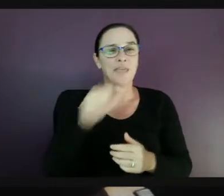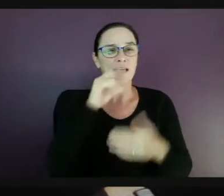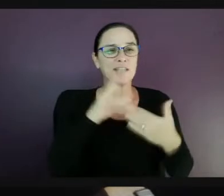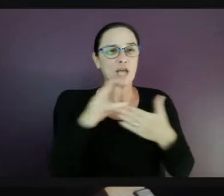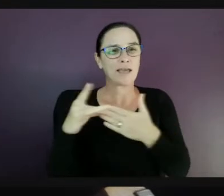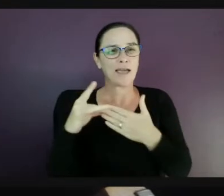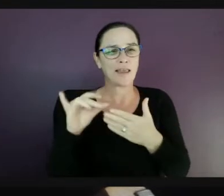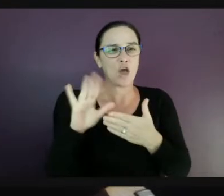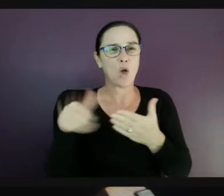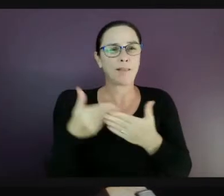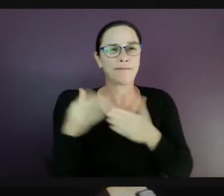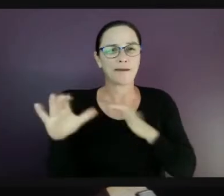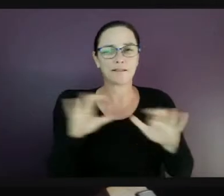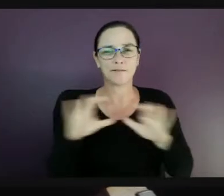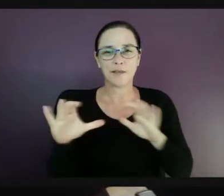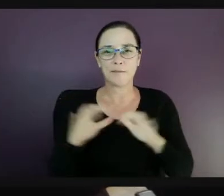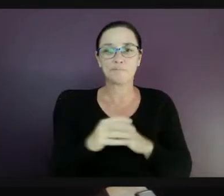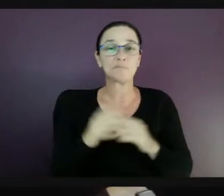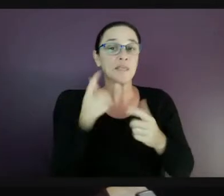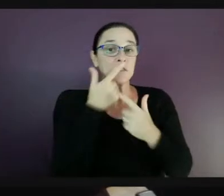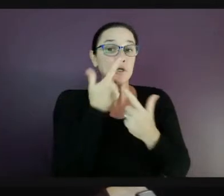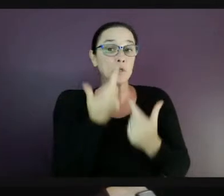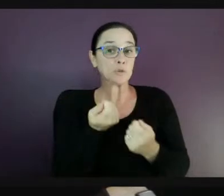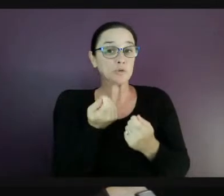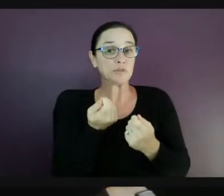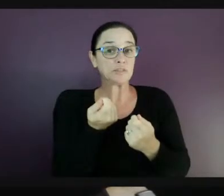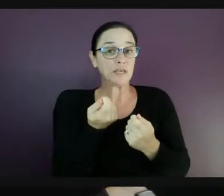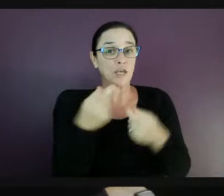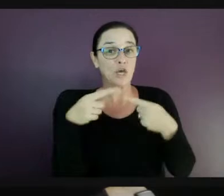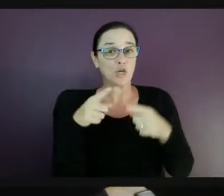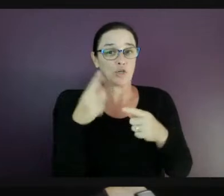Interesting to note that within the last week, we had that first